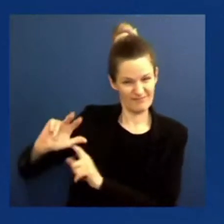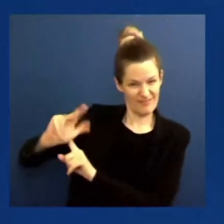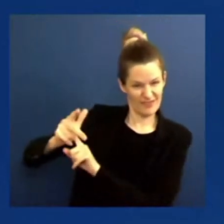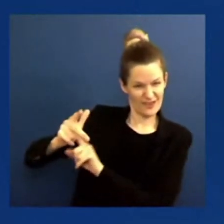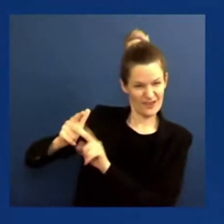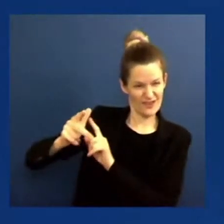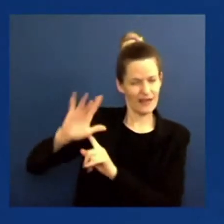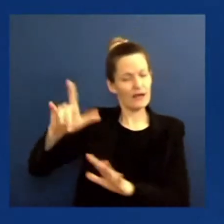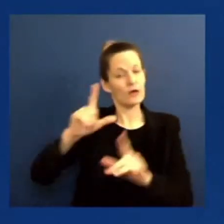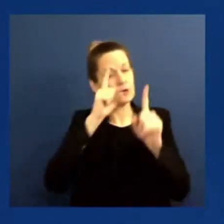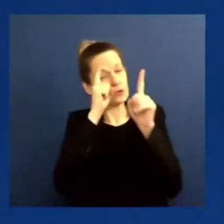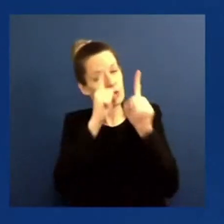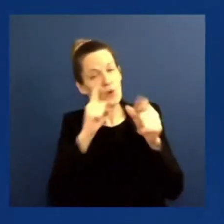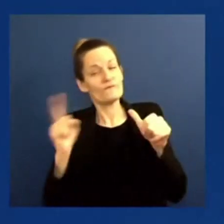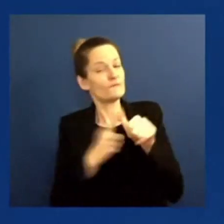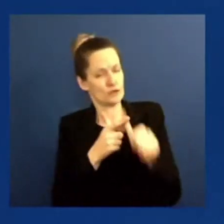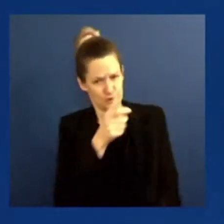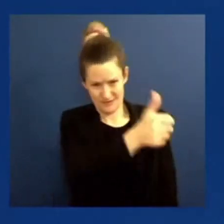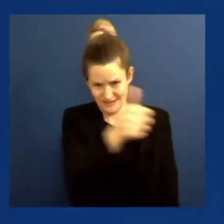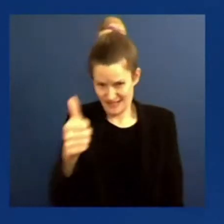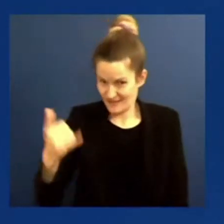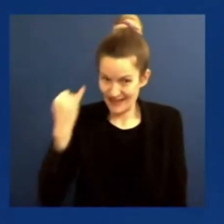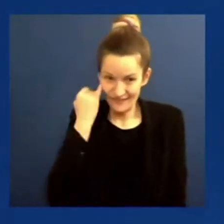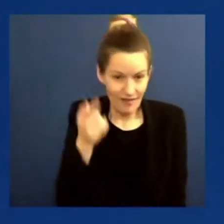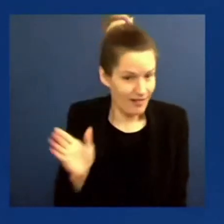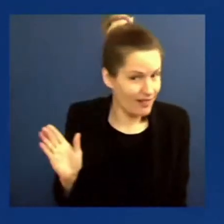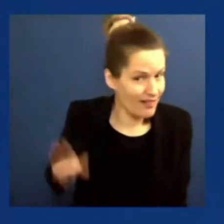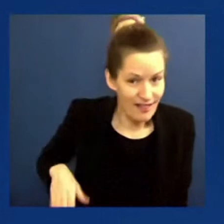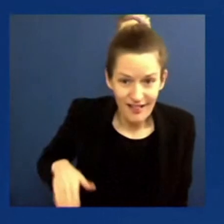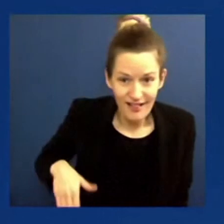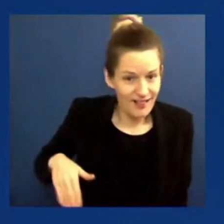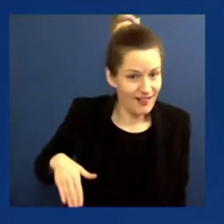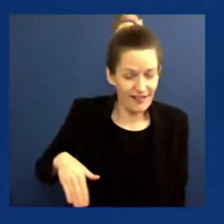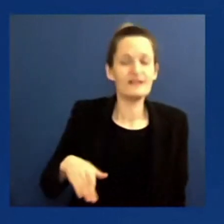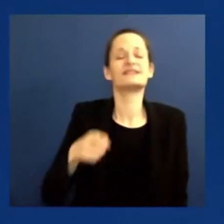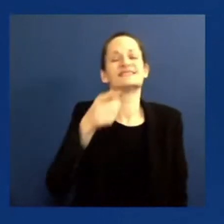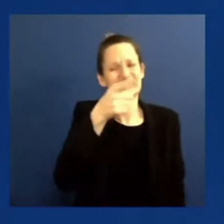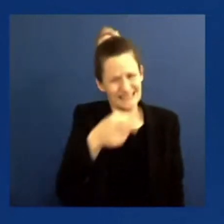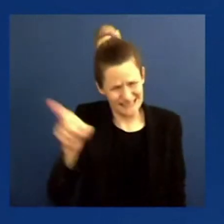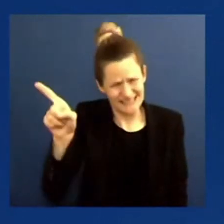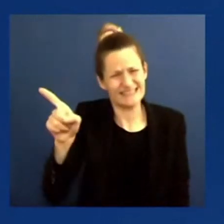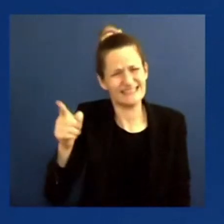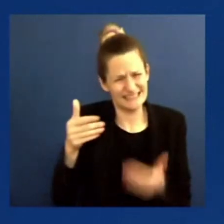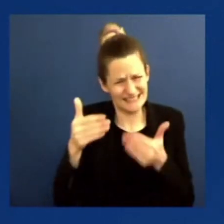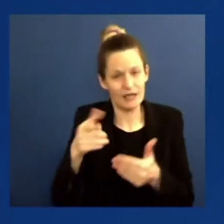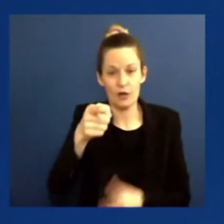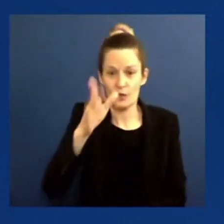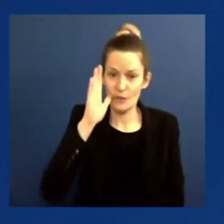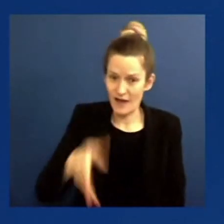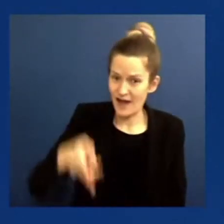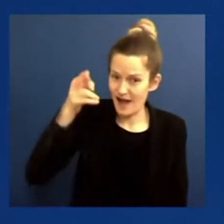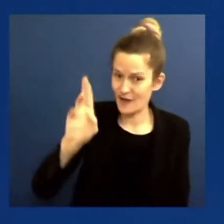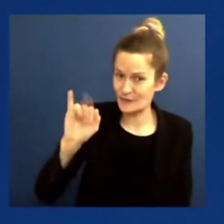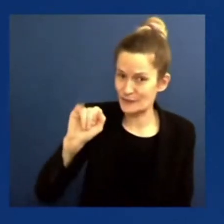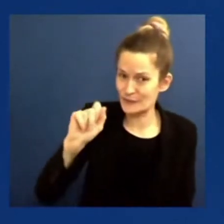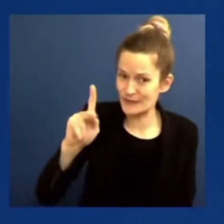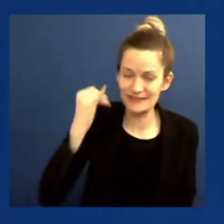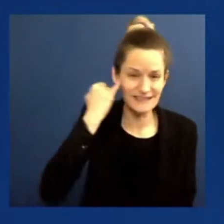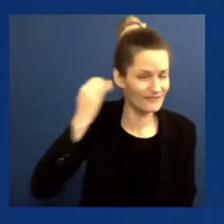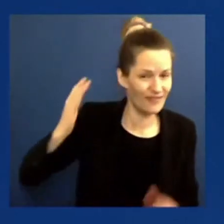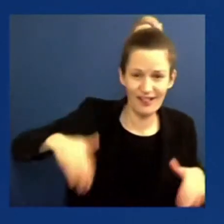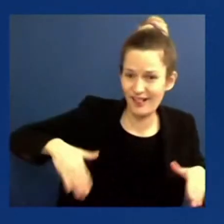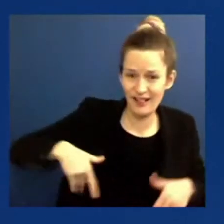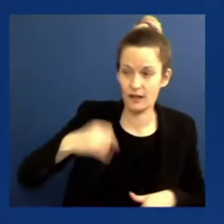who remain unvaccinated are at significantly higher risk for infection and severe COVID-19 disease.